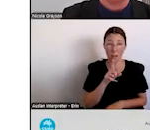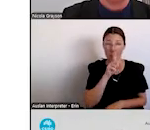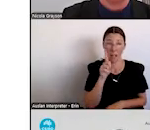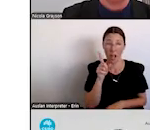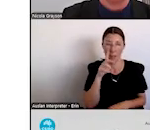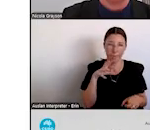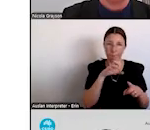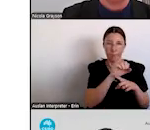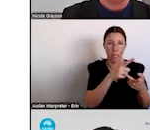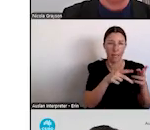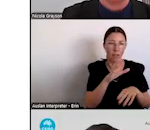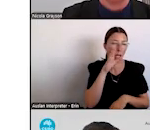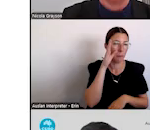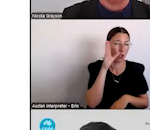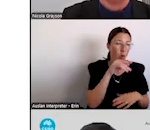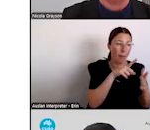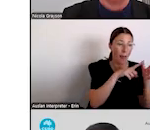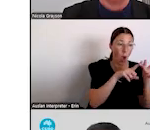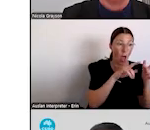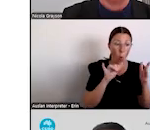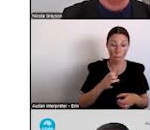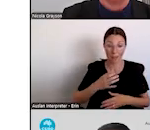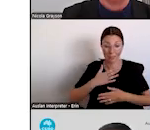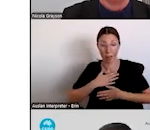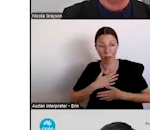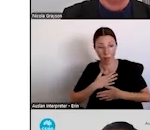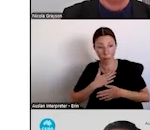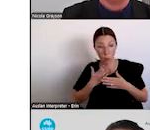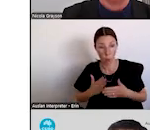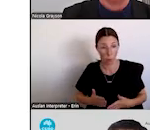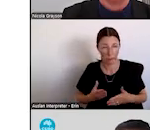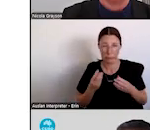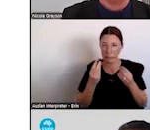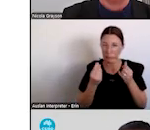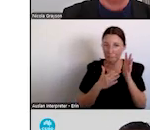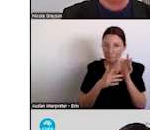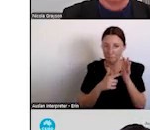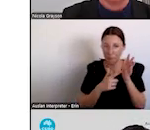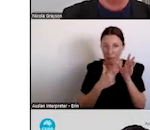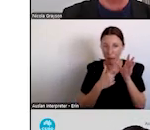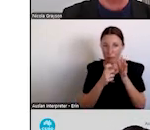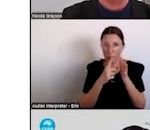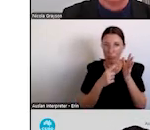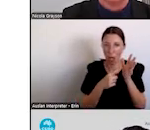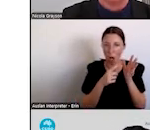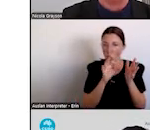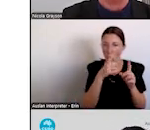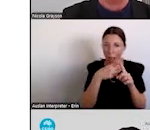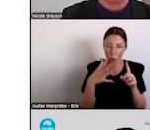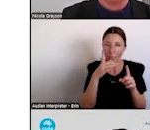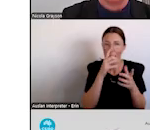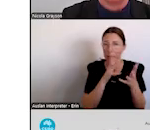is created by AI or me or by if some of the metadata is not accurate because that's not the role of